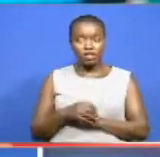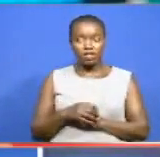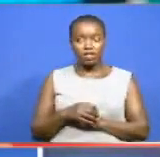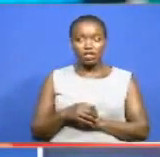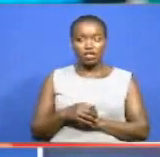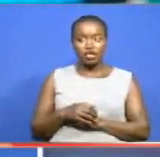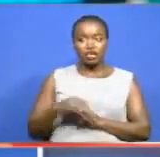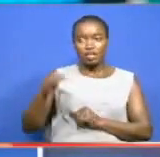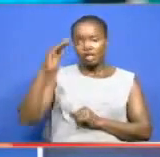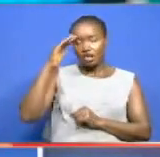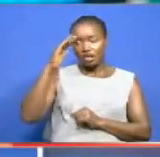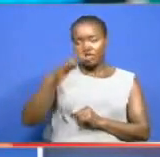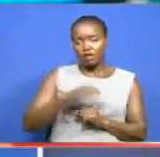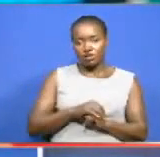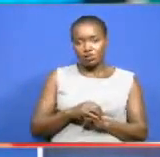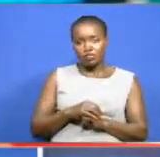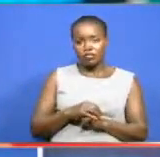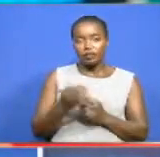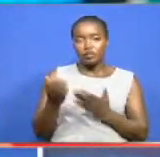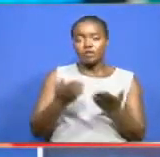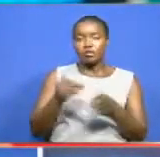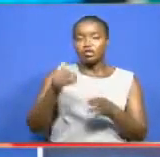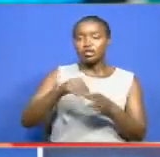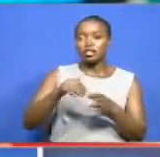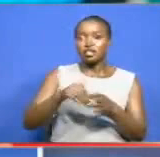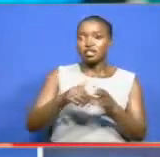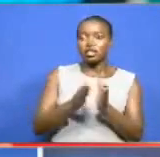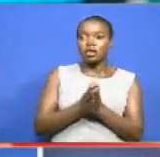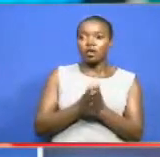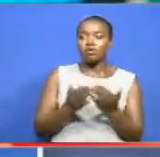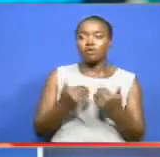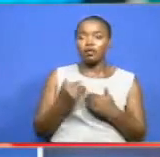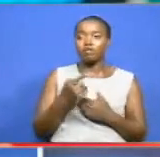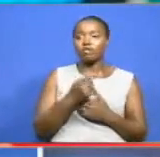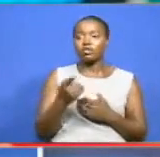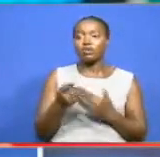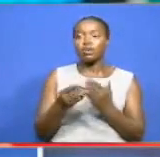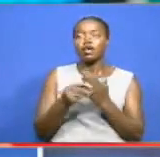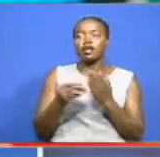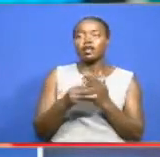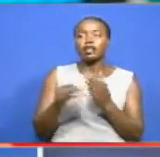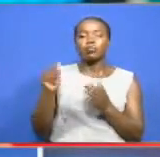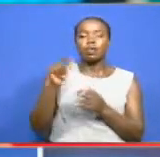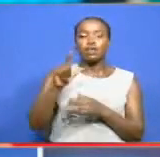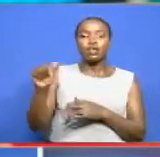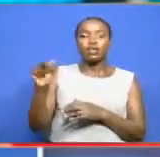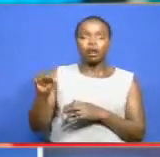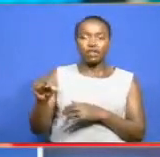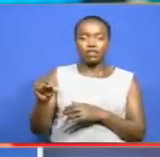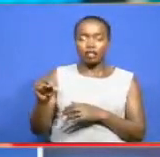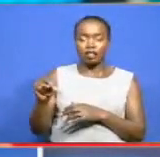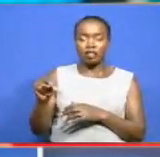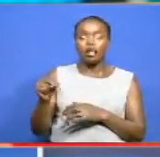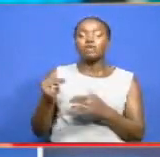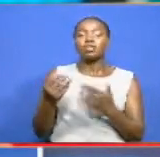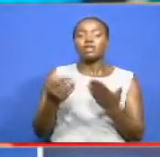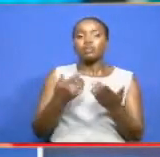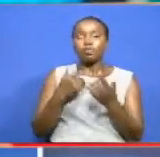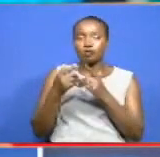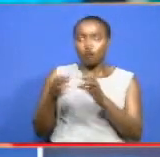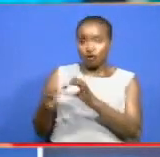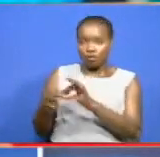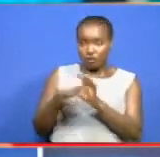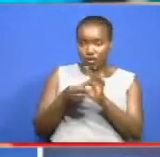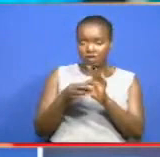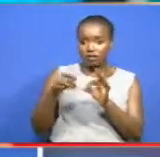Hello and welcome. This is Business Insight, and what a show we have for you today. My name is Alan Aoko. We want to talk cooperatives today. We